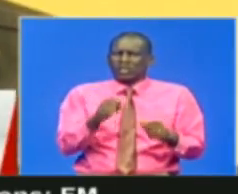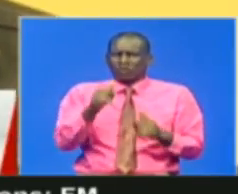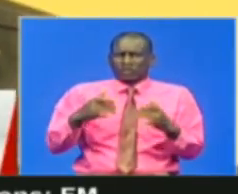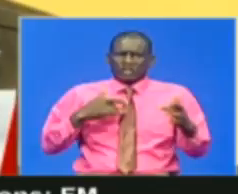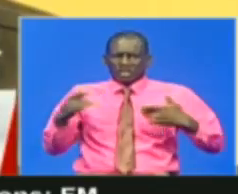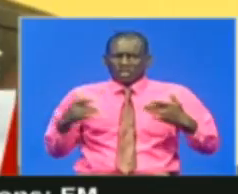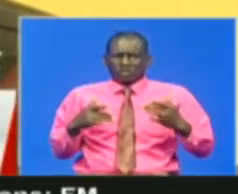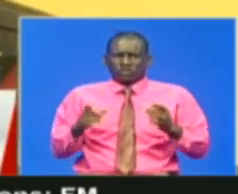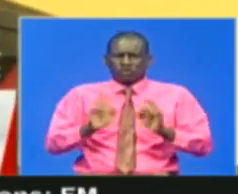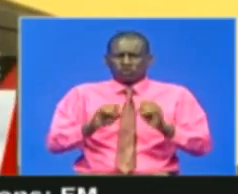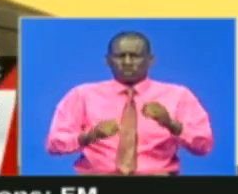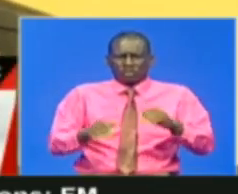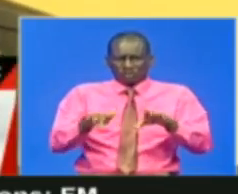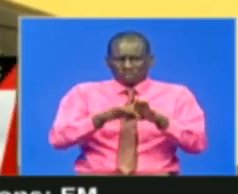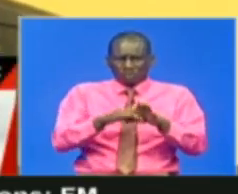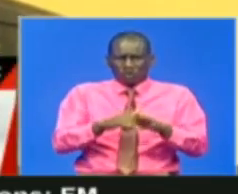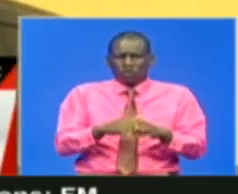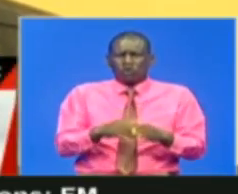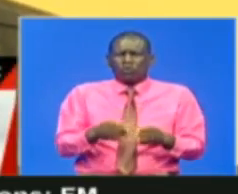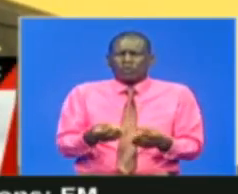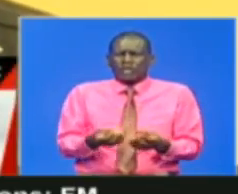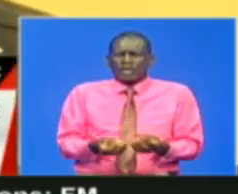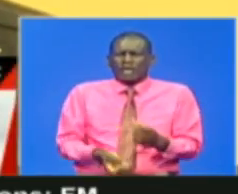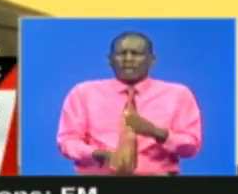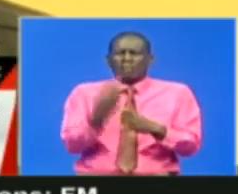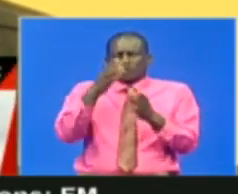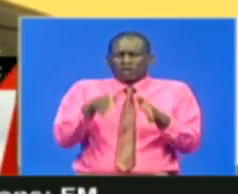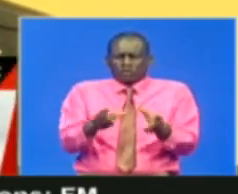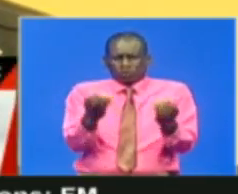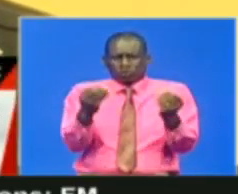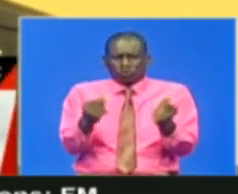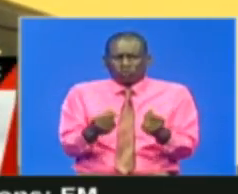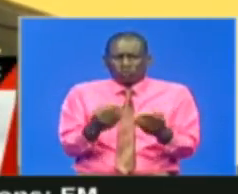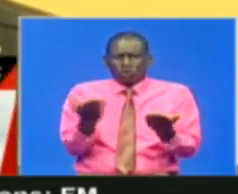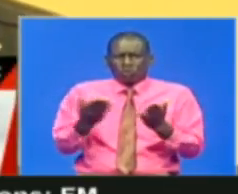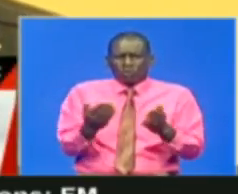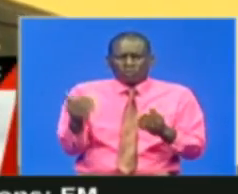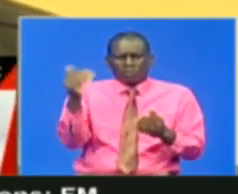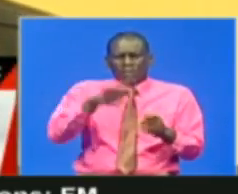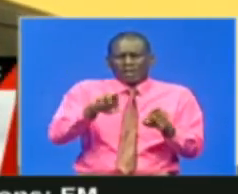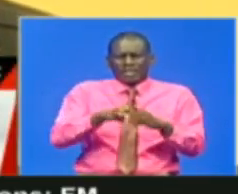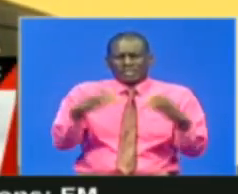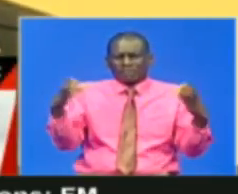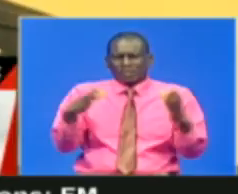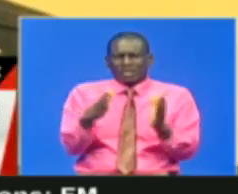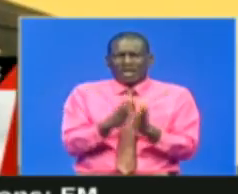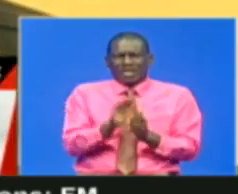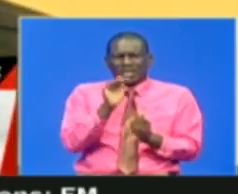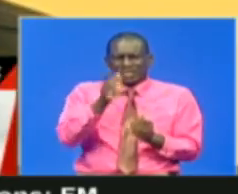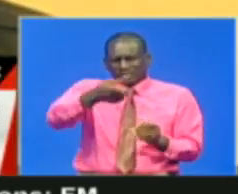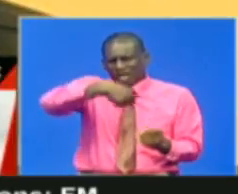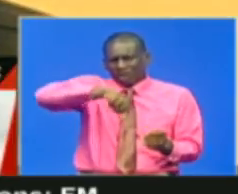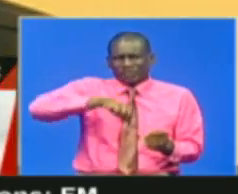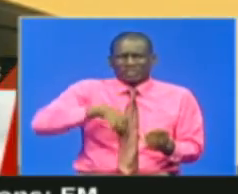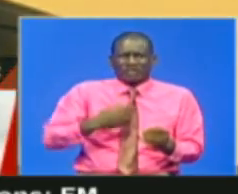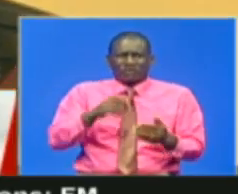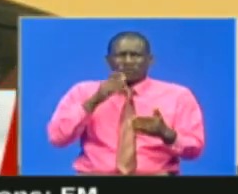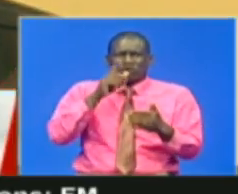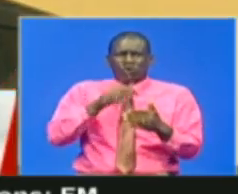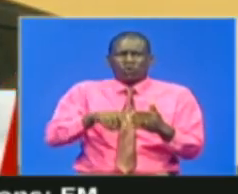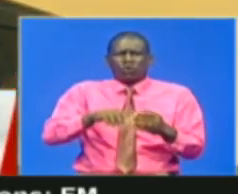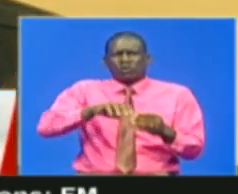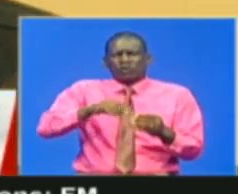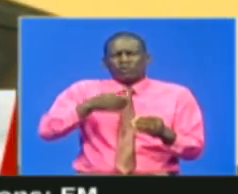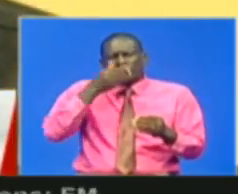to find a homegrown solution where we just come back as a party and ask ourselves what are our